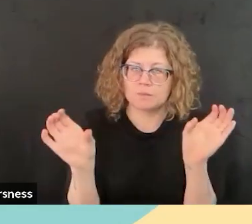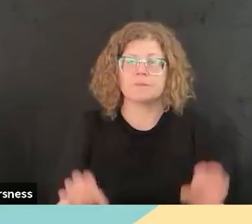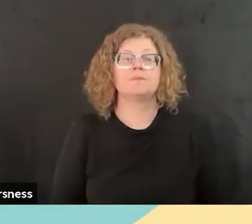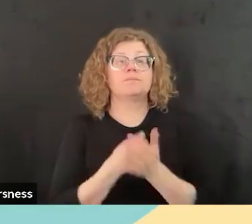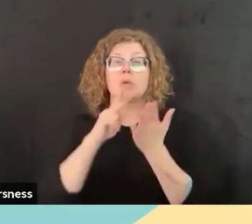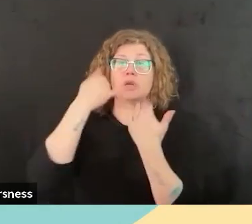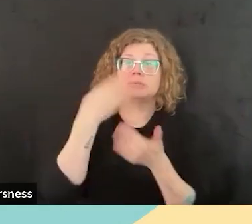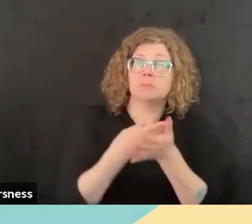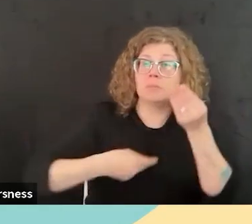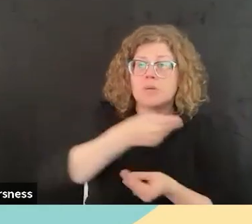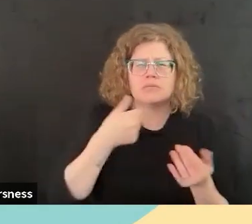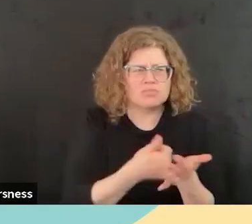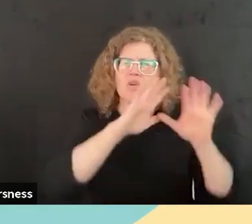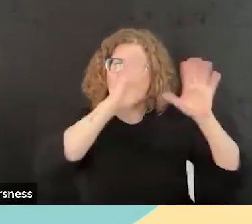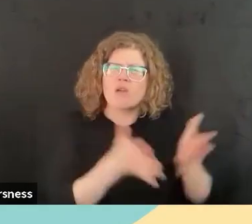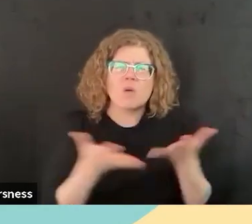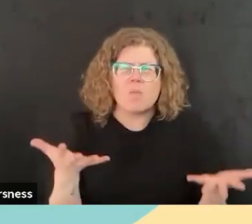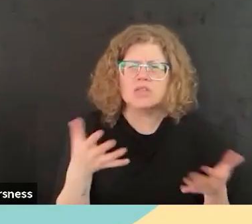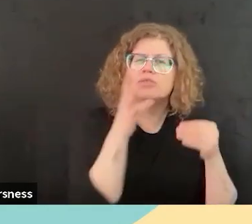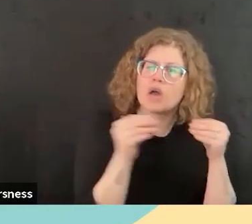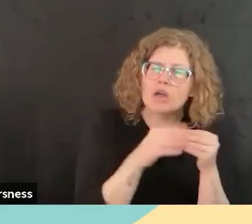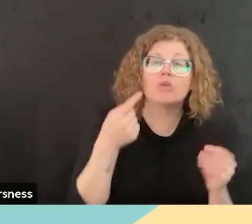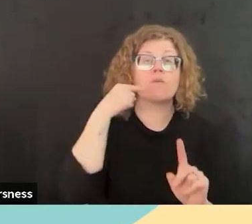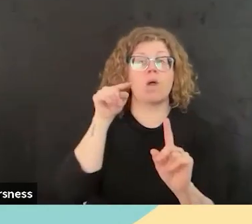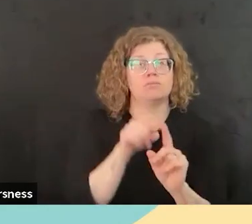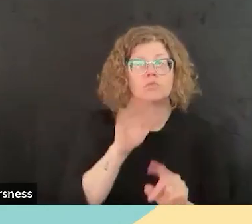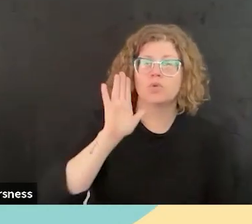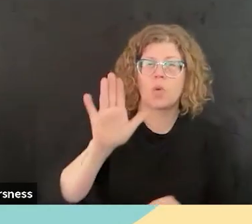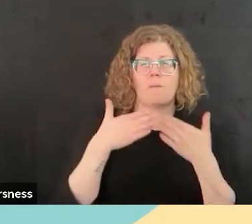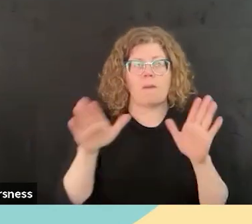your project budget is the overall amount that you have